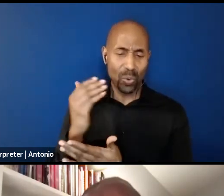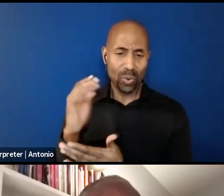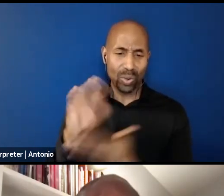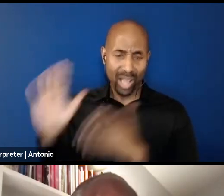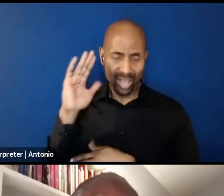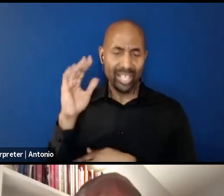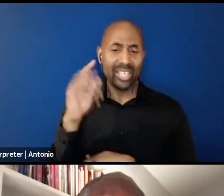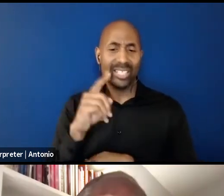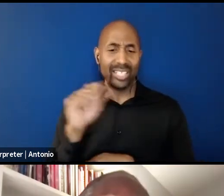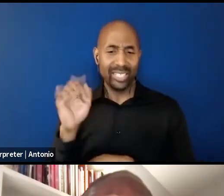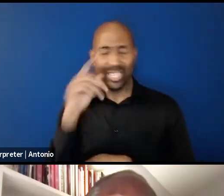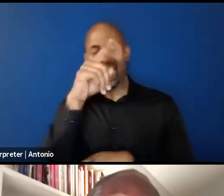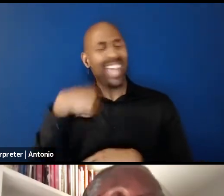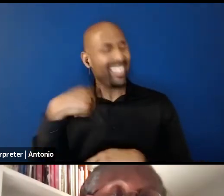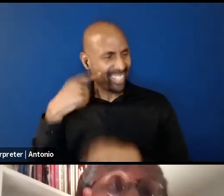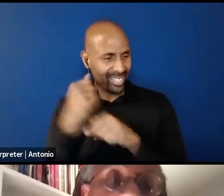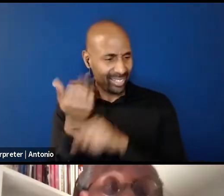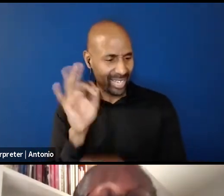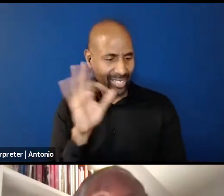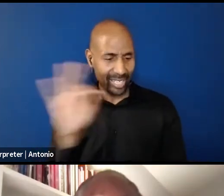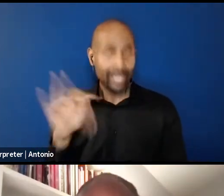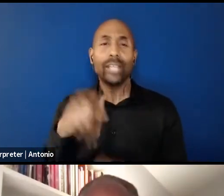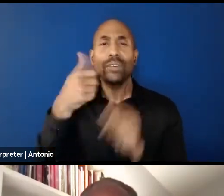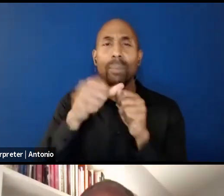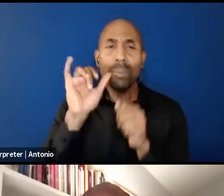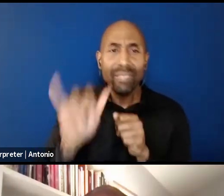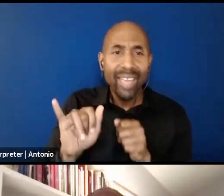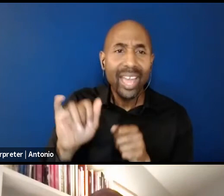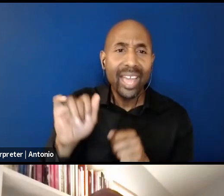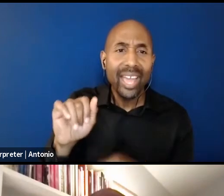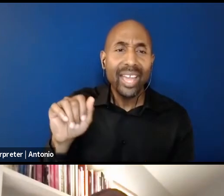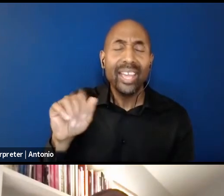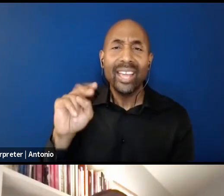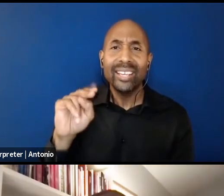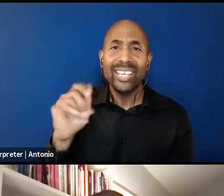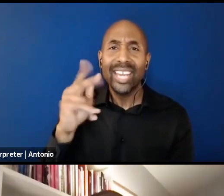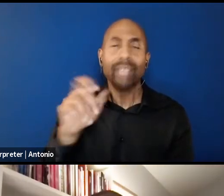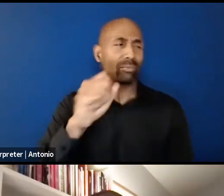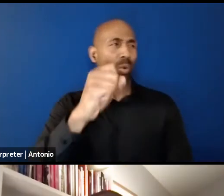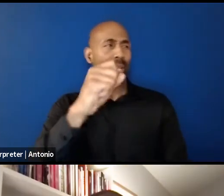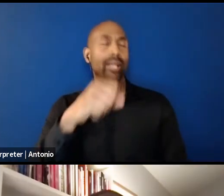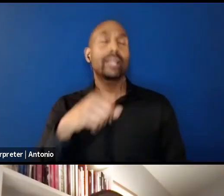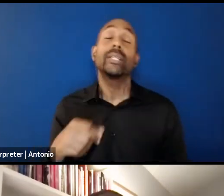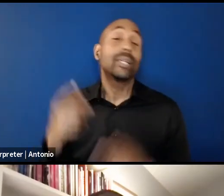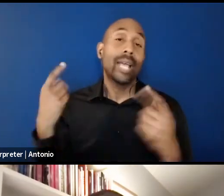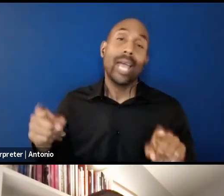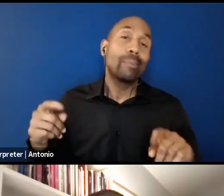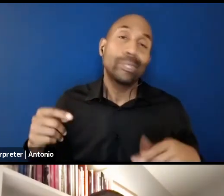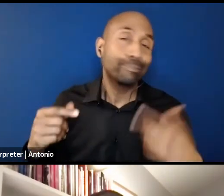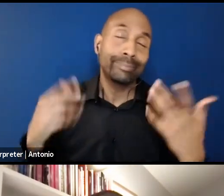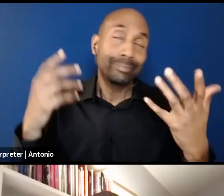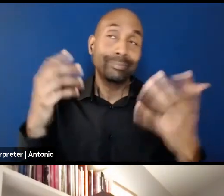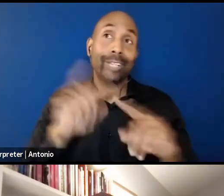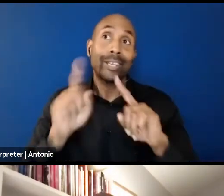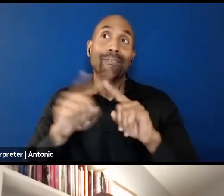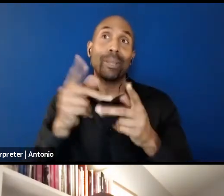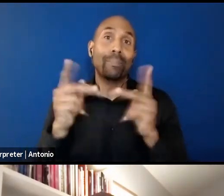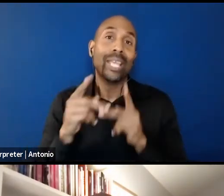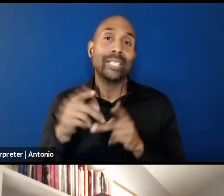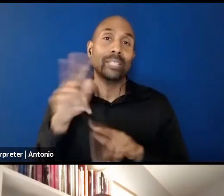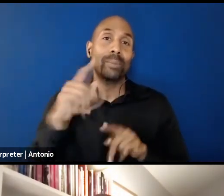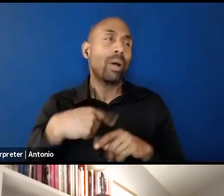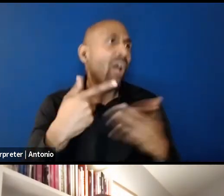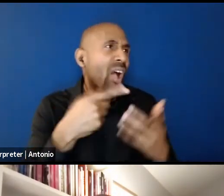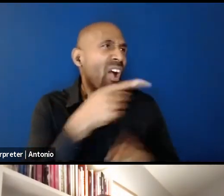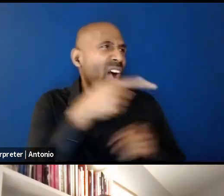1999. And, you know, I'd already been in trouble in various places for, you know, for, you know, a lot of my,